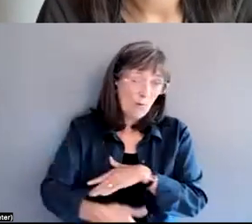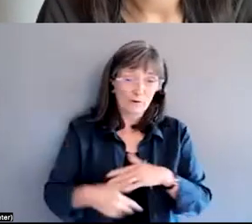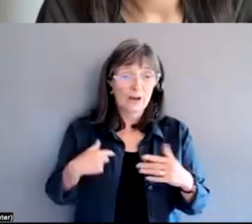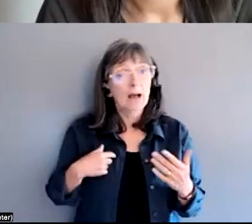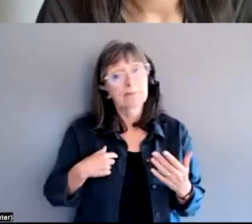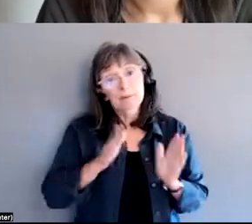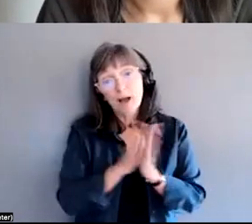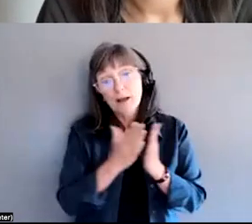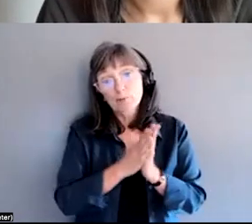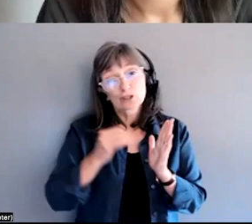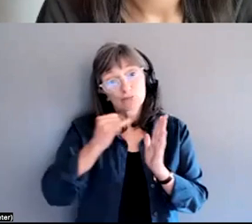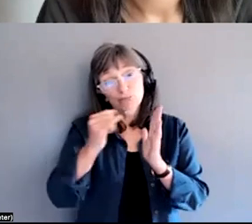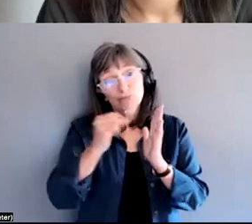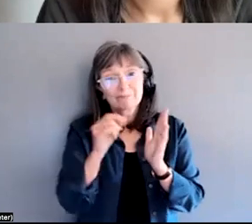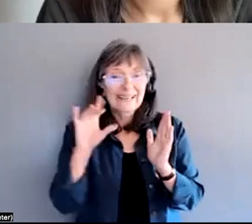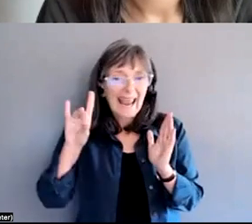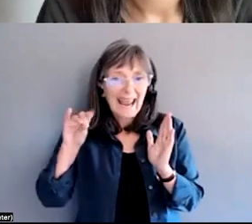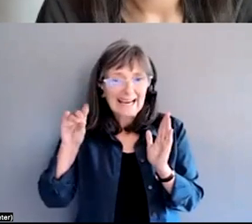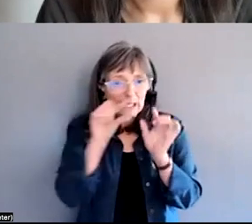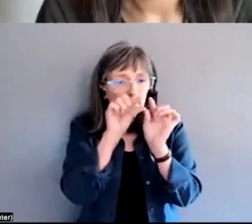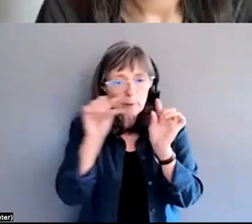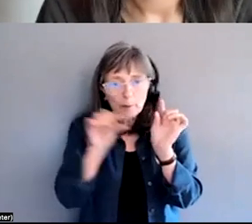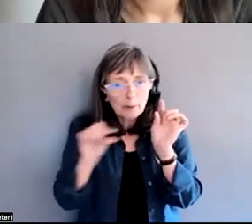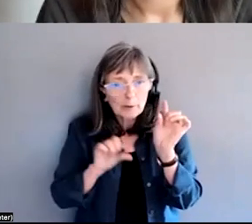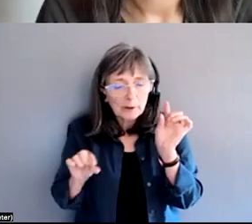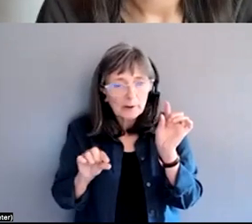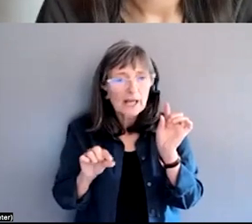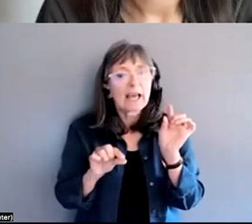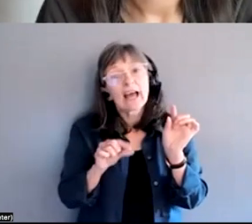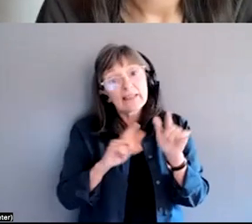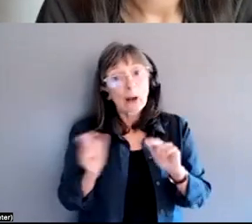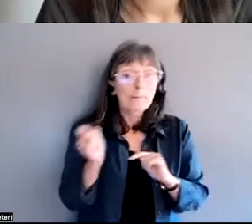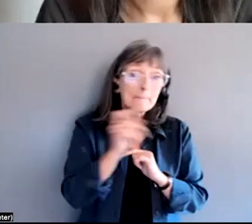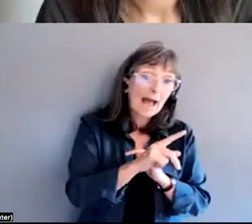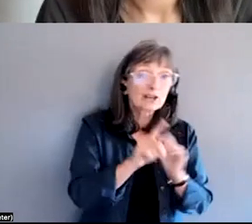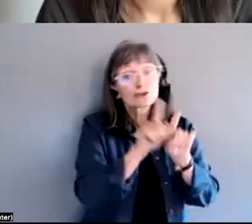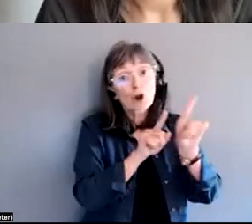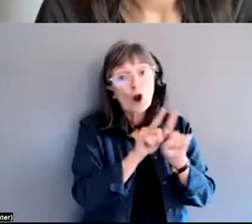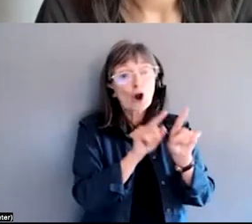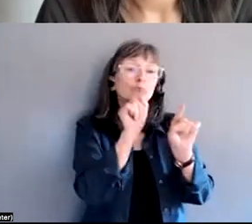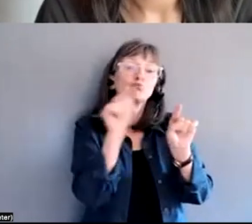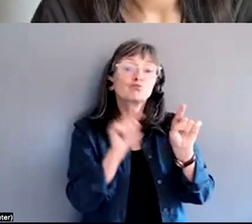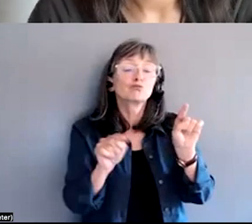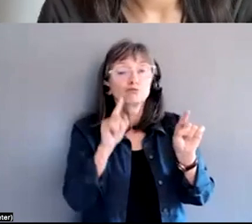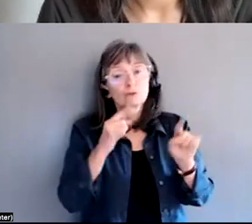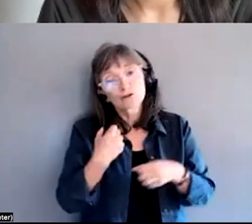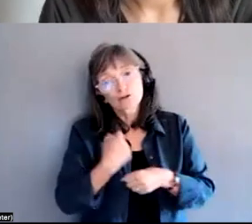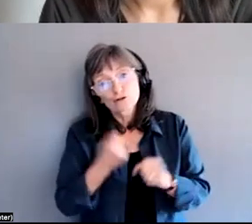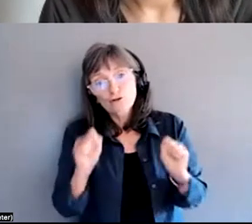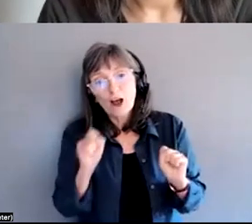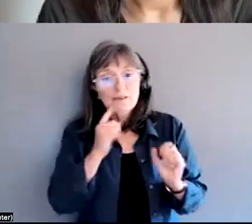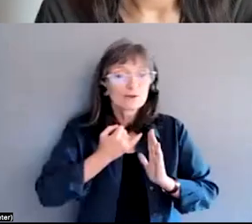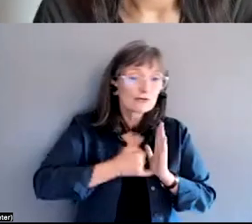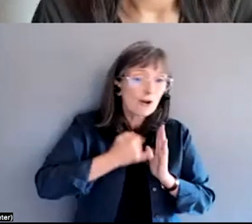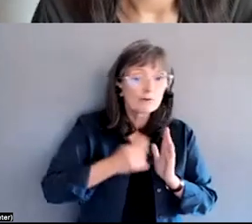like 80 little thumbnails, and then I go in and like star the ones that I want to try out digitally or in analog crafting, and